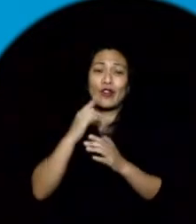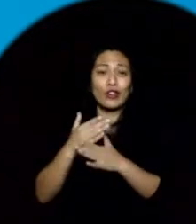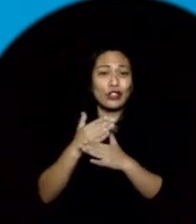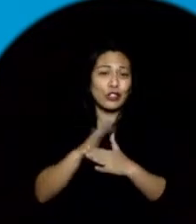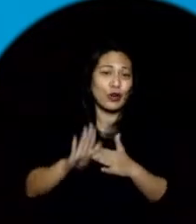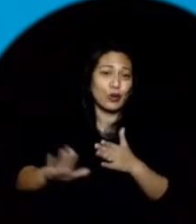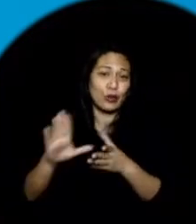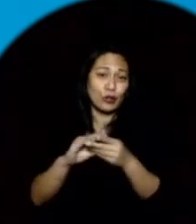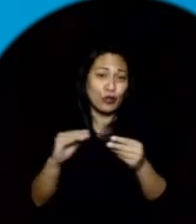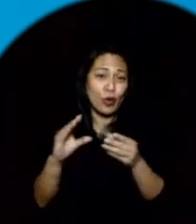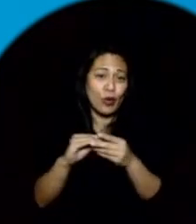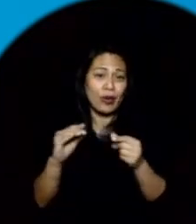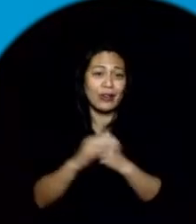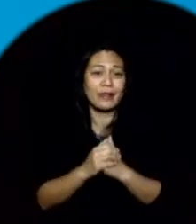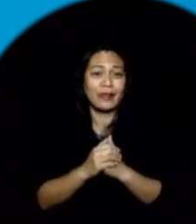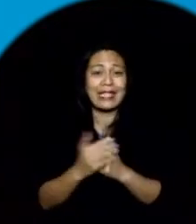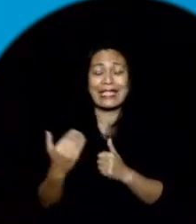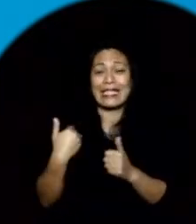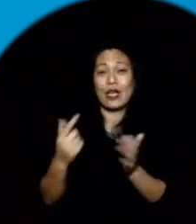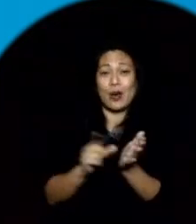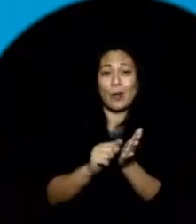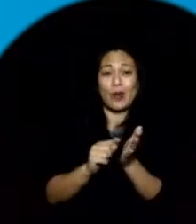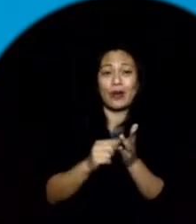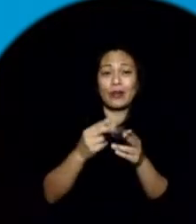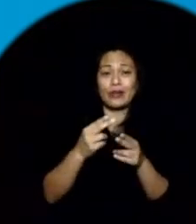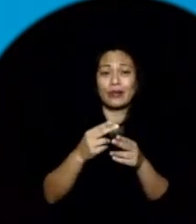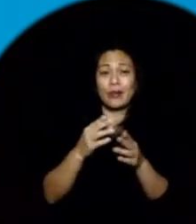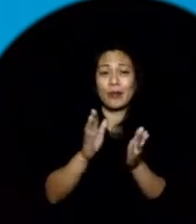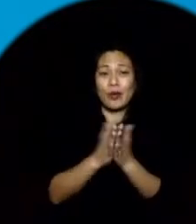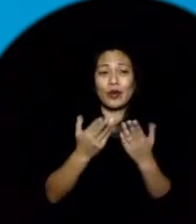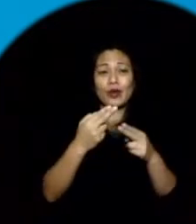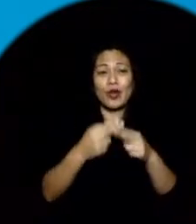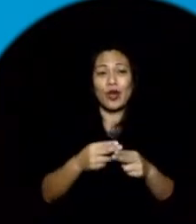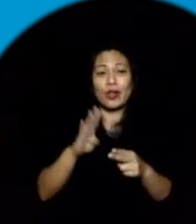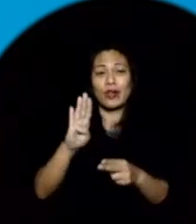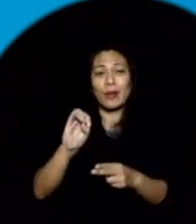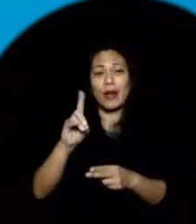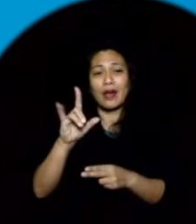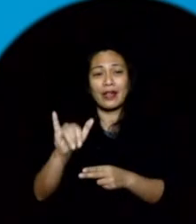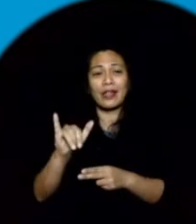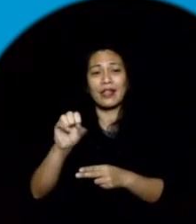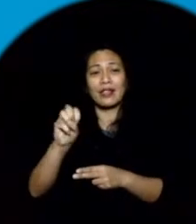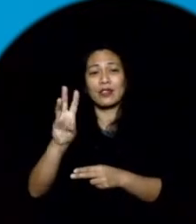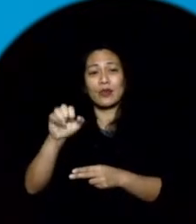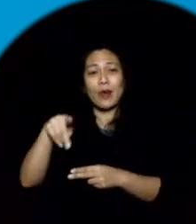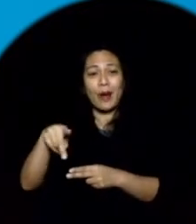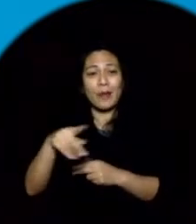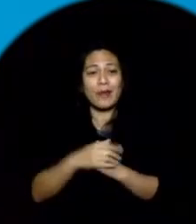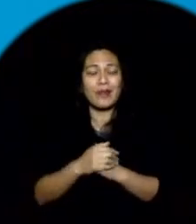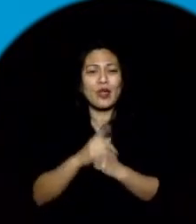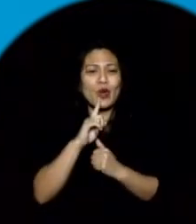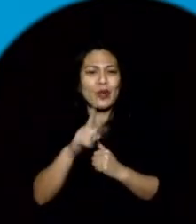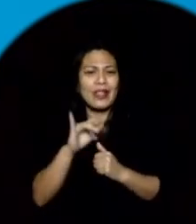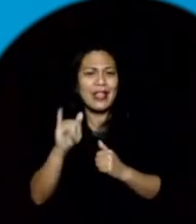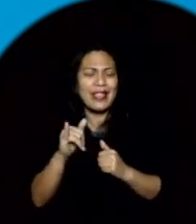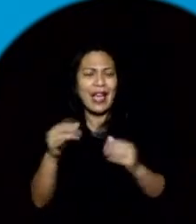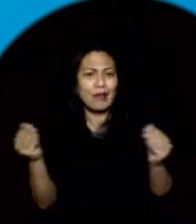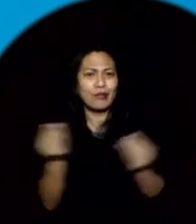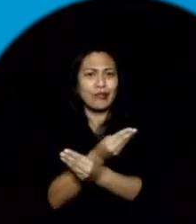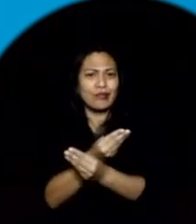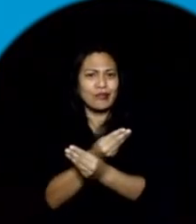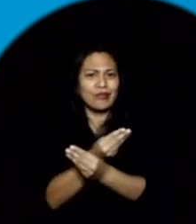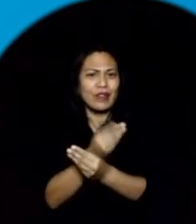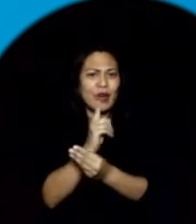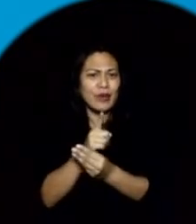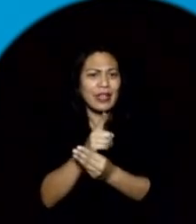excitement. Mystery abounds in her latest book, Body Swap, A Fatal Collision. But who's to blame? Two